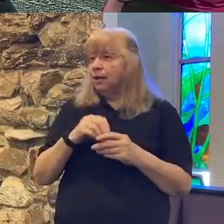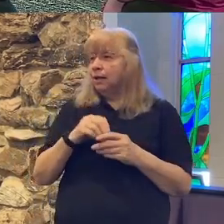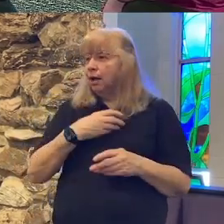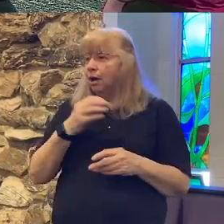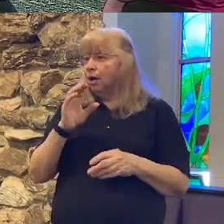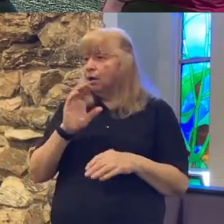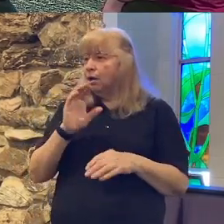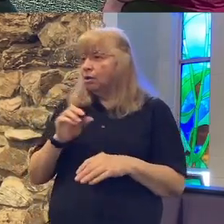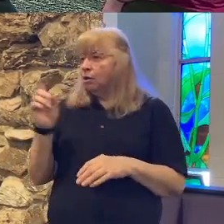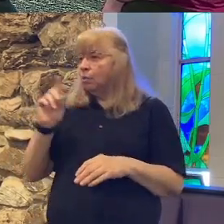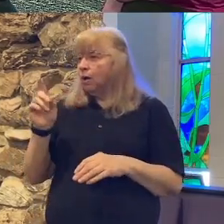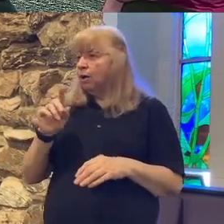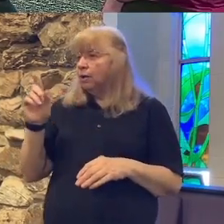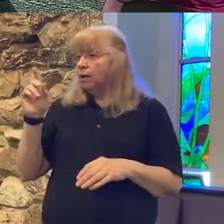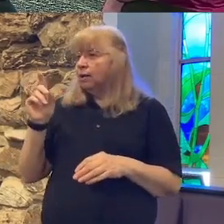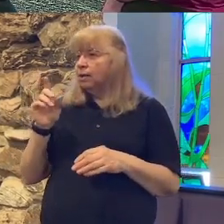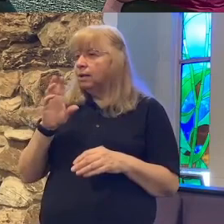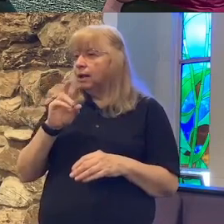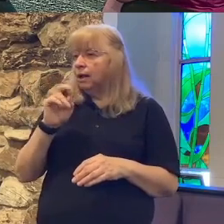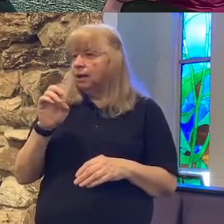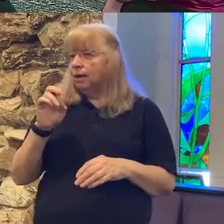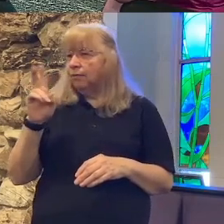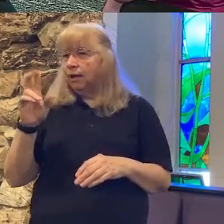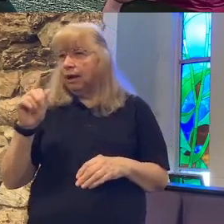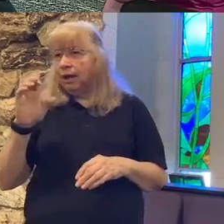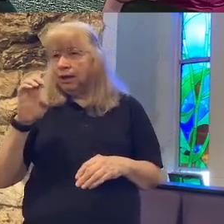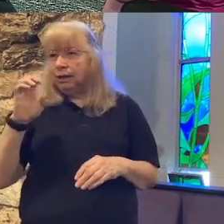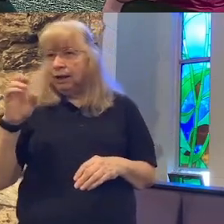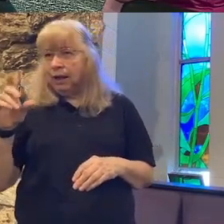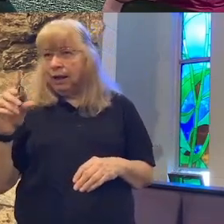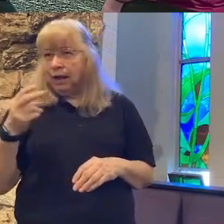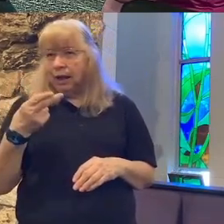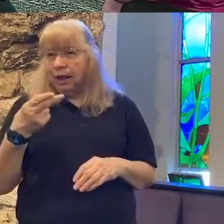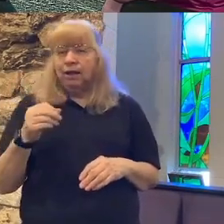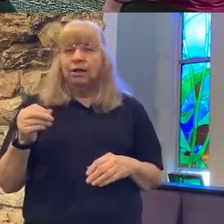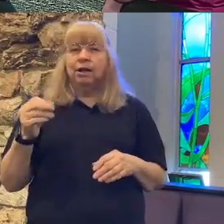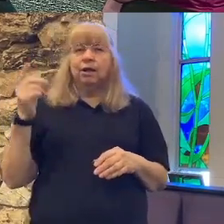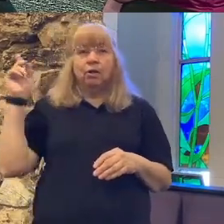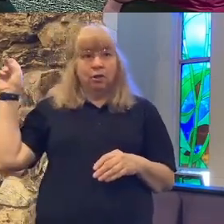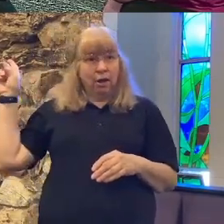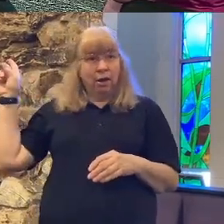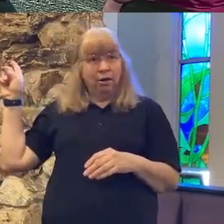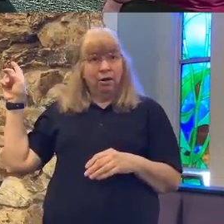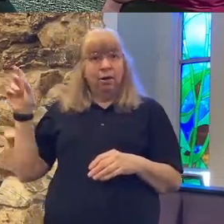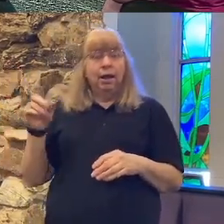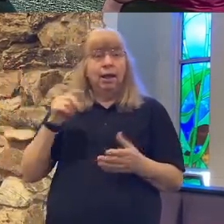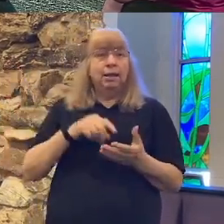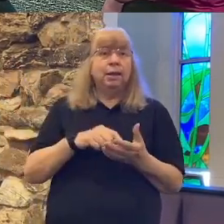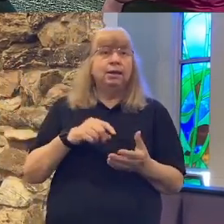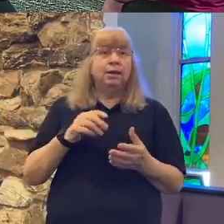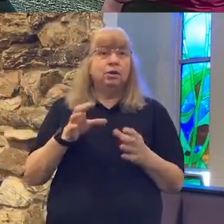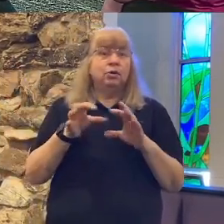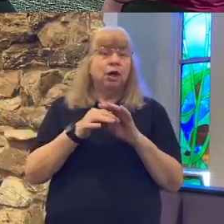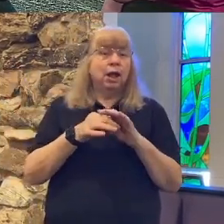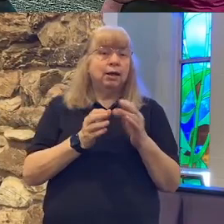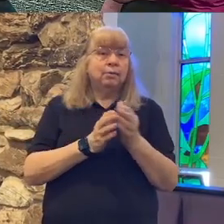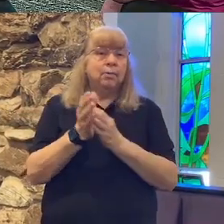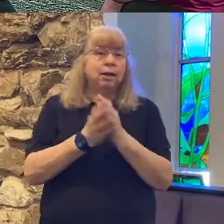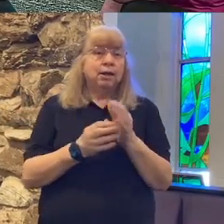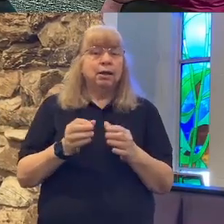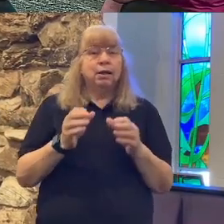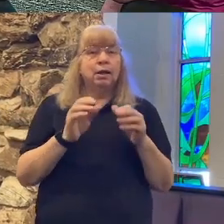Where is it, Nevaeh? It's right up there. This is, if you don't know, this is the United Methodist